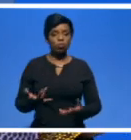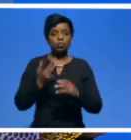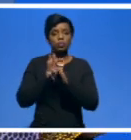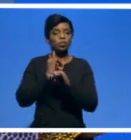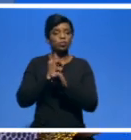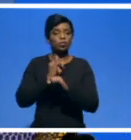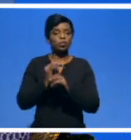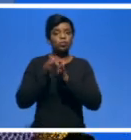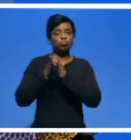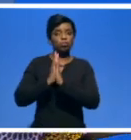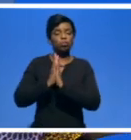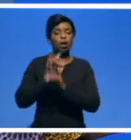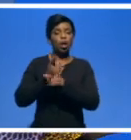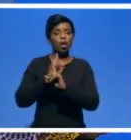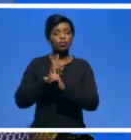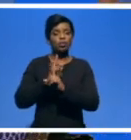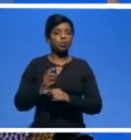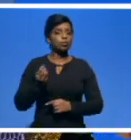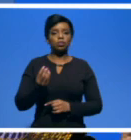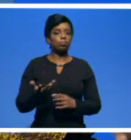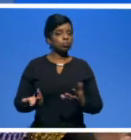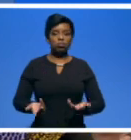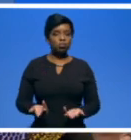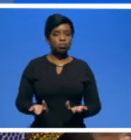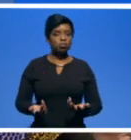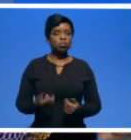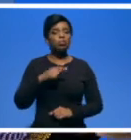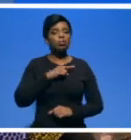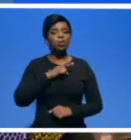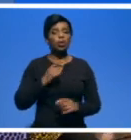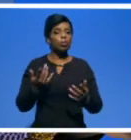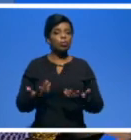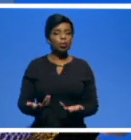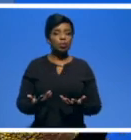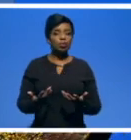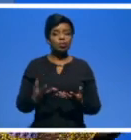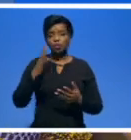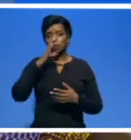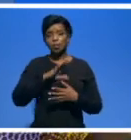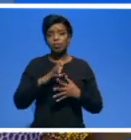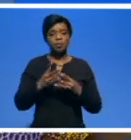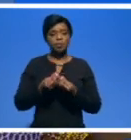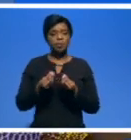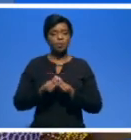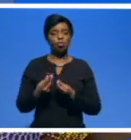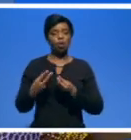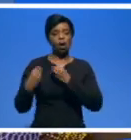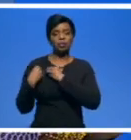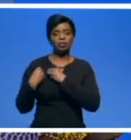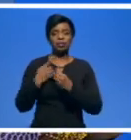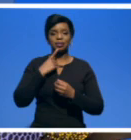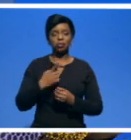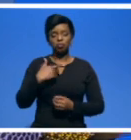se fanang ka di loan ha ba kgone ho fumana tjhelete ka lebaka la ho baneng ha bana di assets tse leng hore ba ka di tlisa ba re this is what I